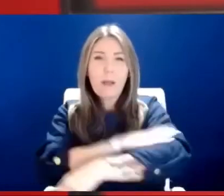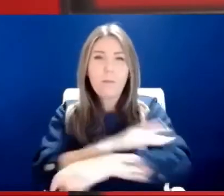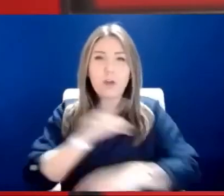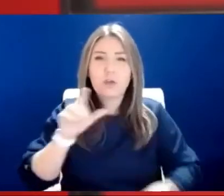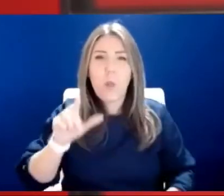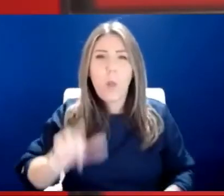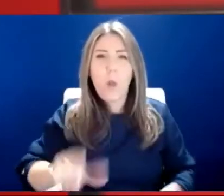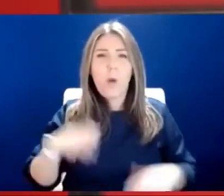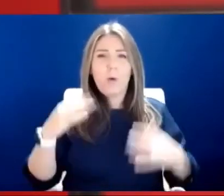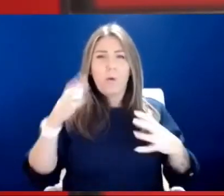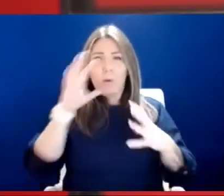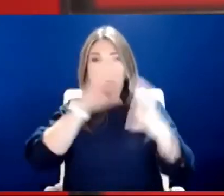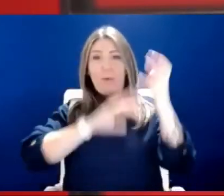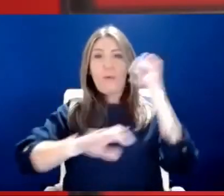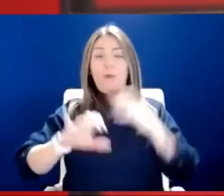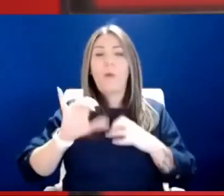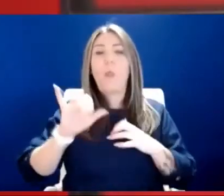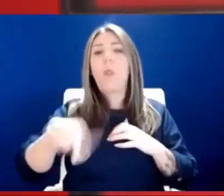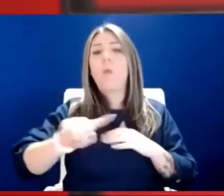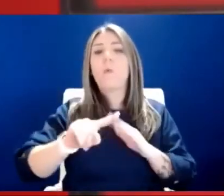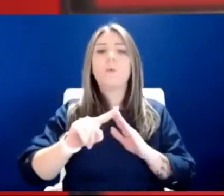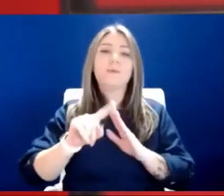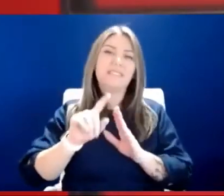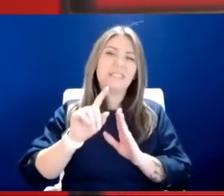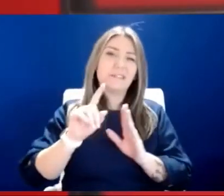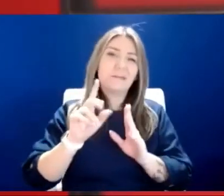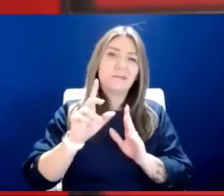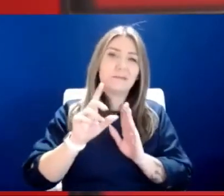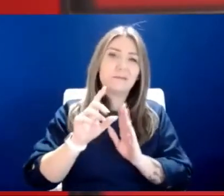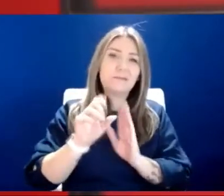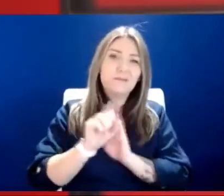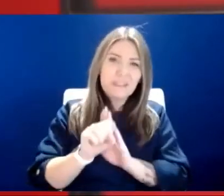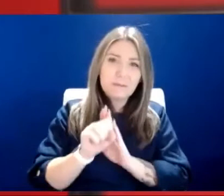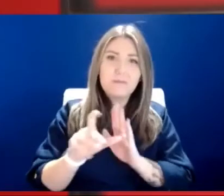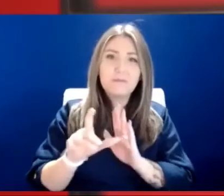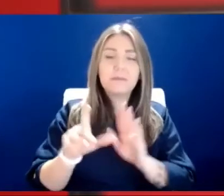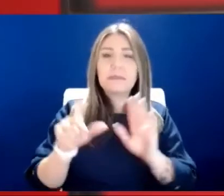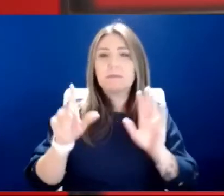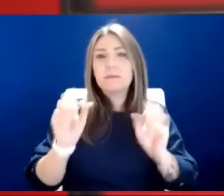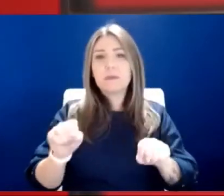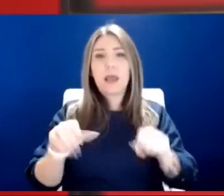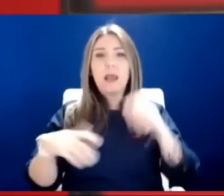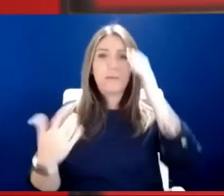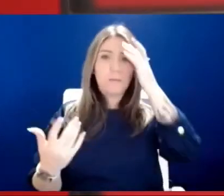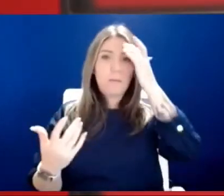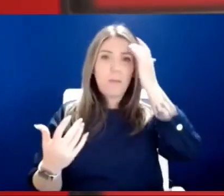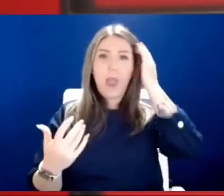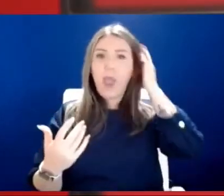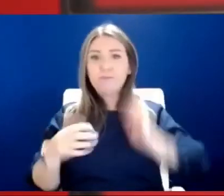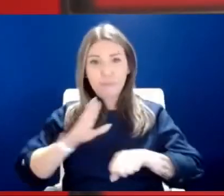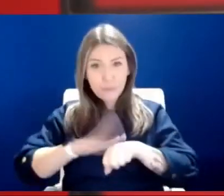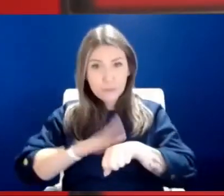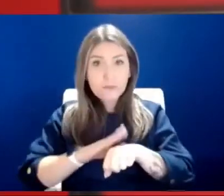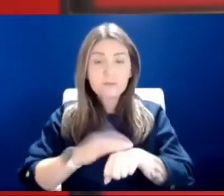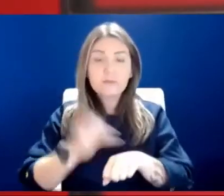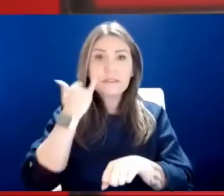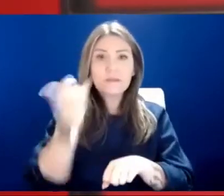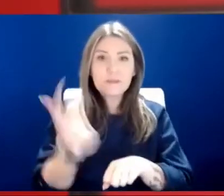So those are the conditions which can alert us if somebody has